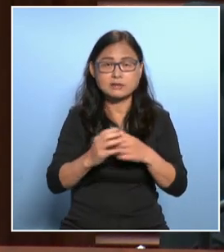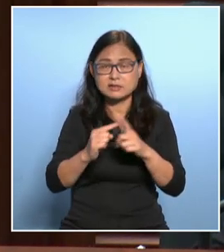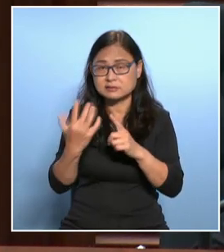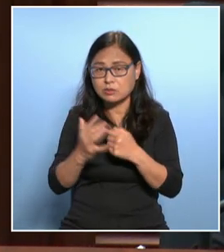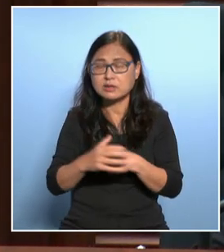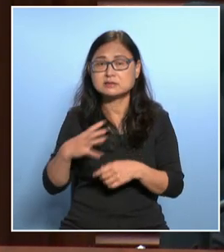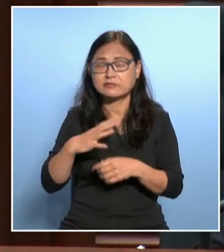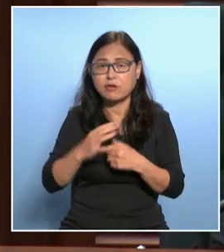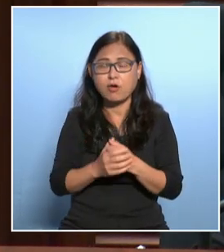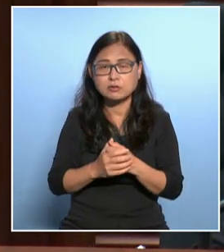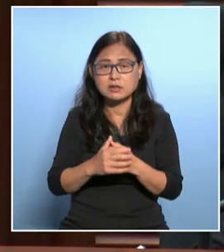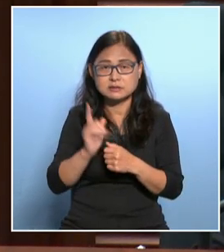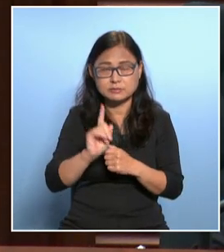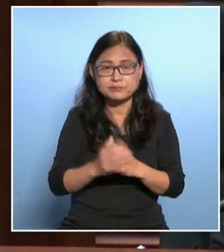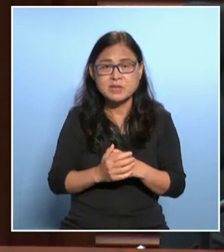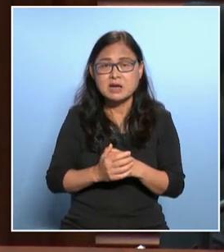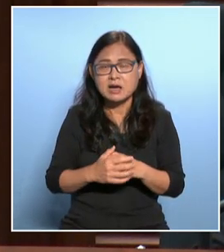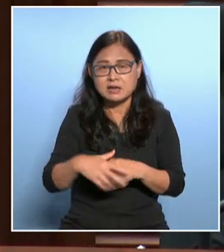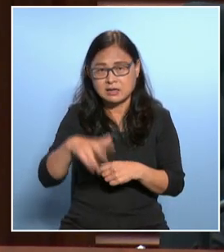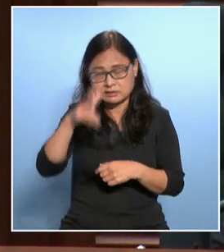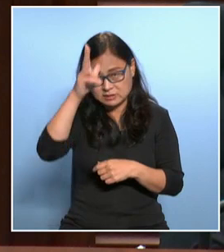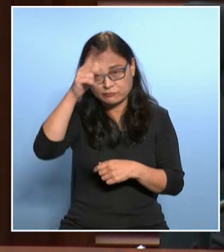of stable patients.